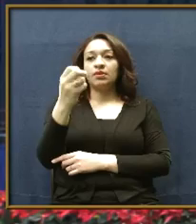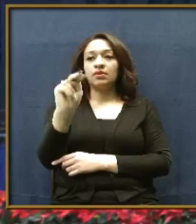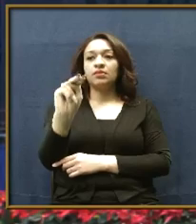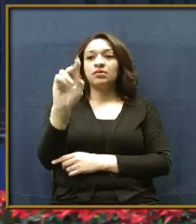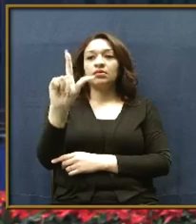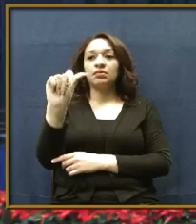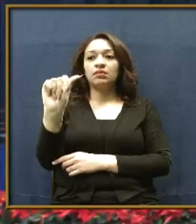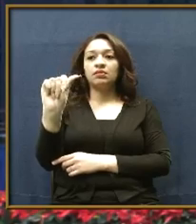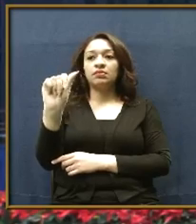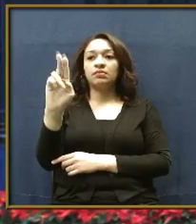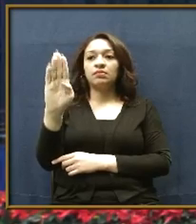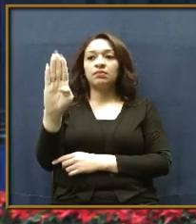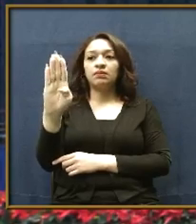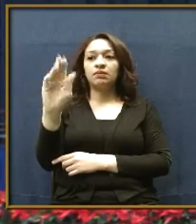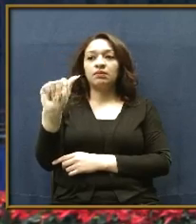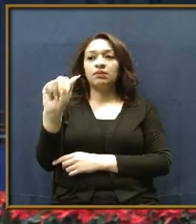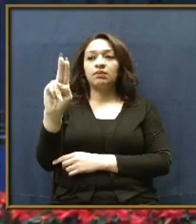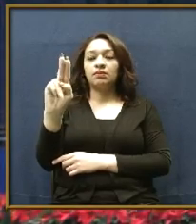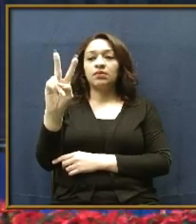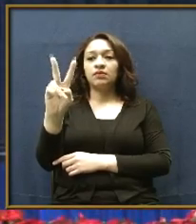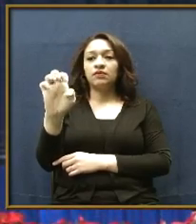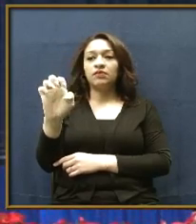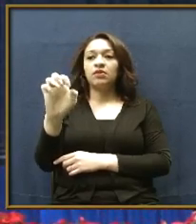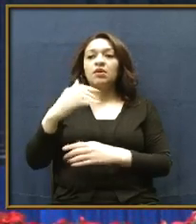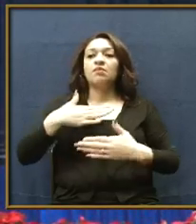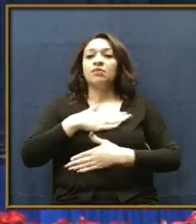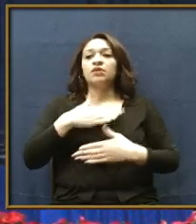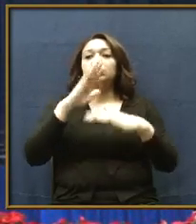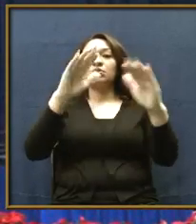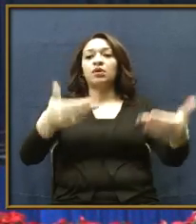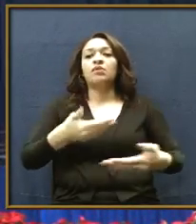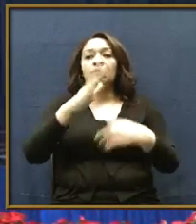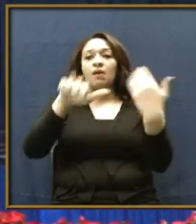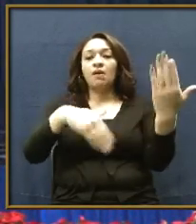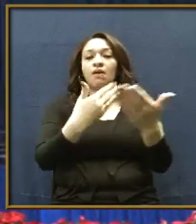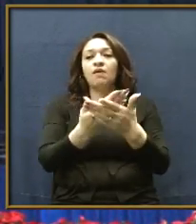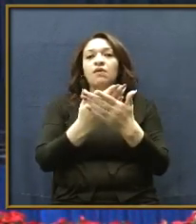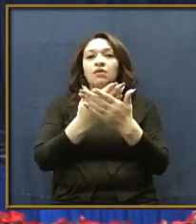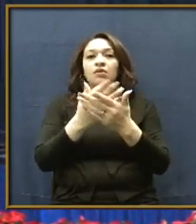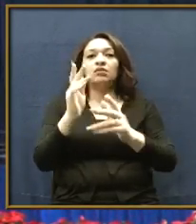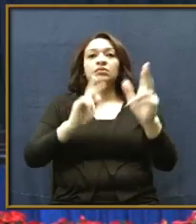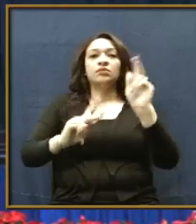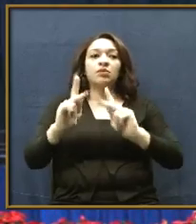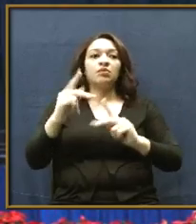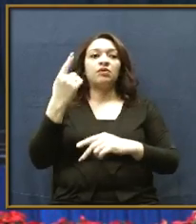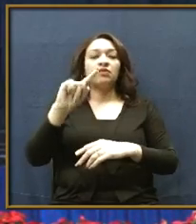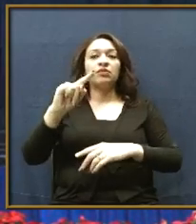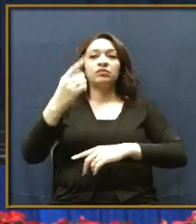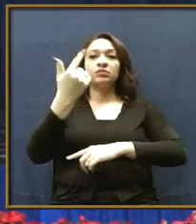Government Association. Please join me in welcoming these individuals to our event.